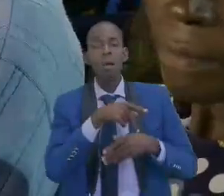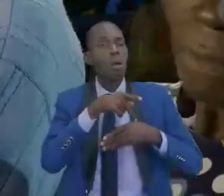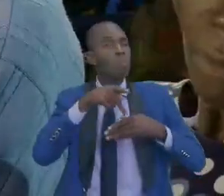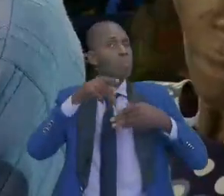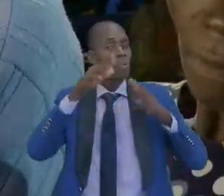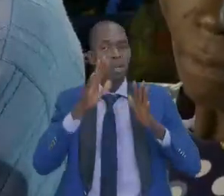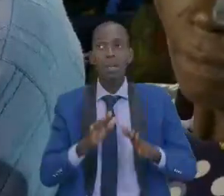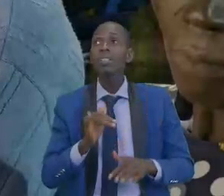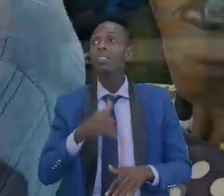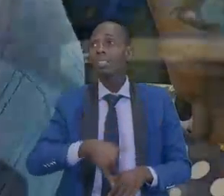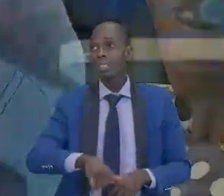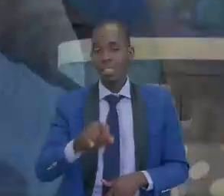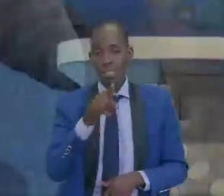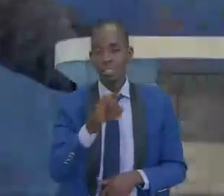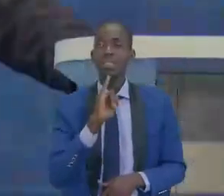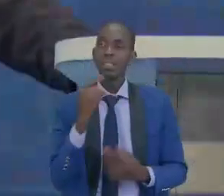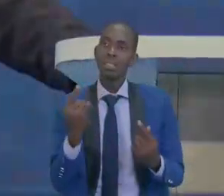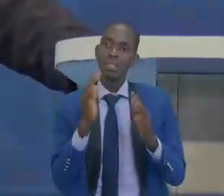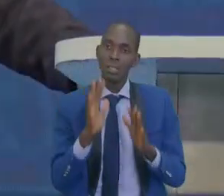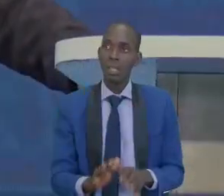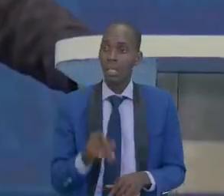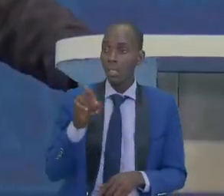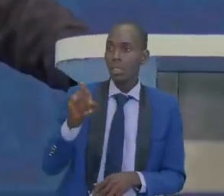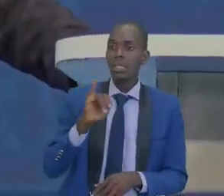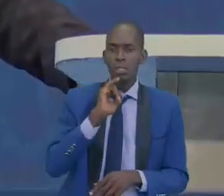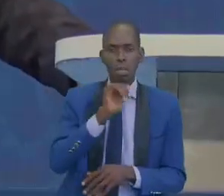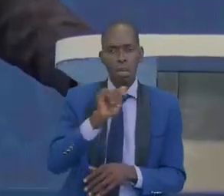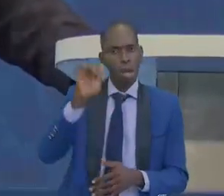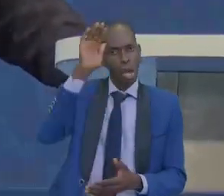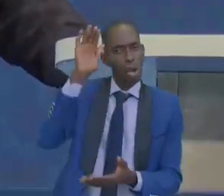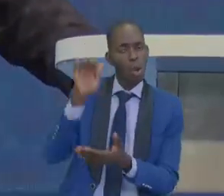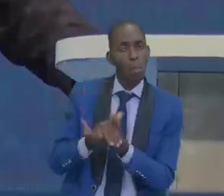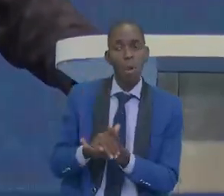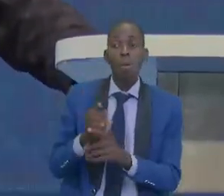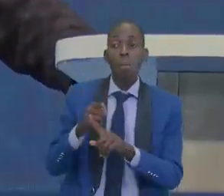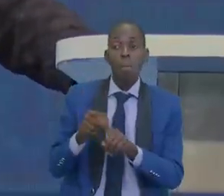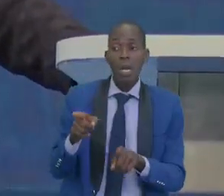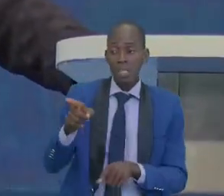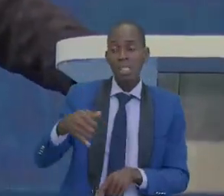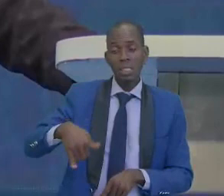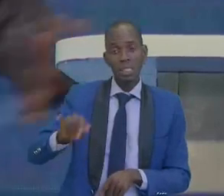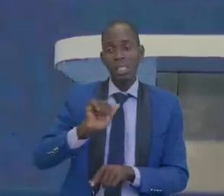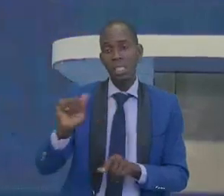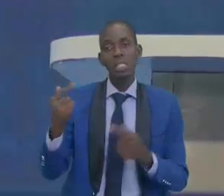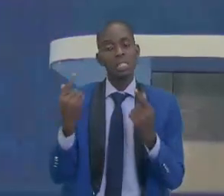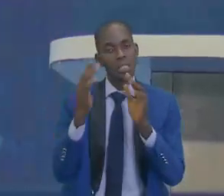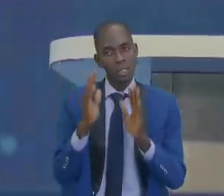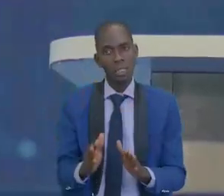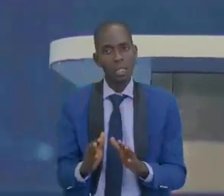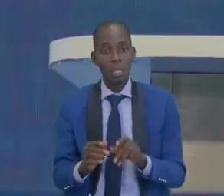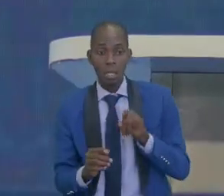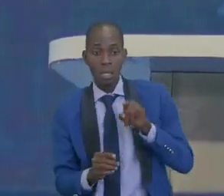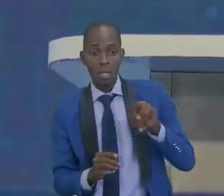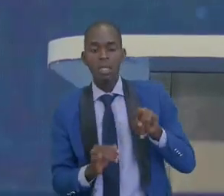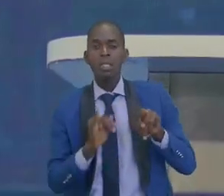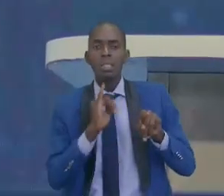He's a sinner. He's a husband. He is a sinner. He's a